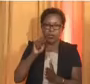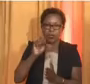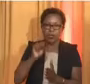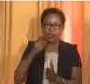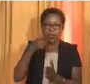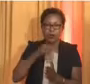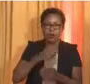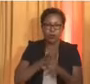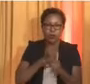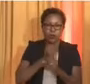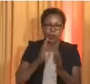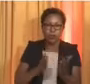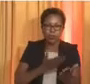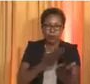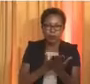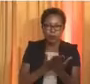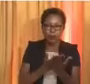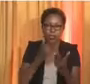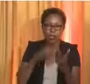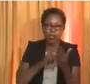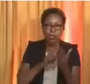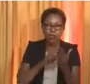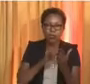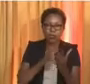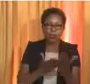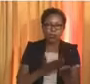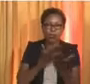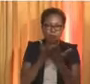in opposition to the appeal.